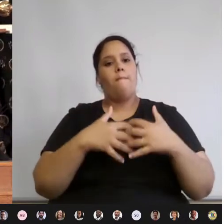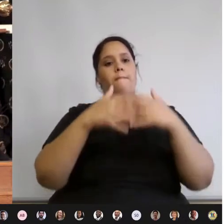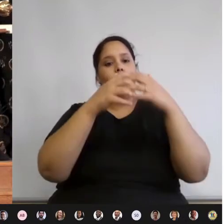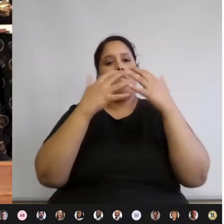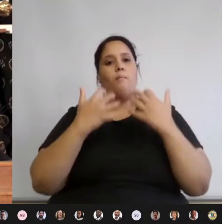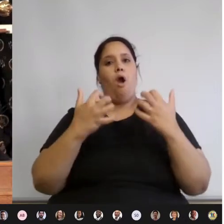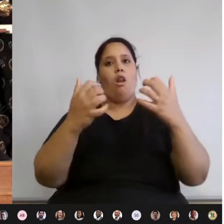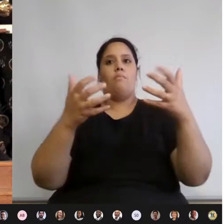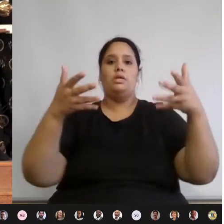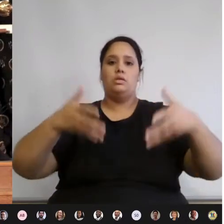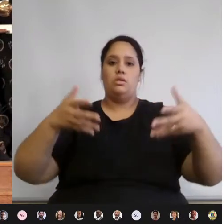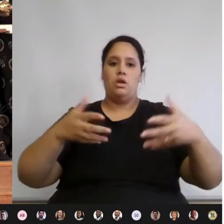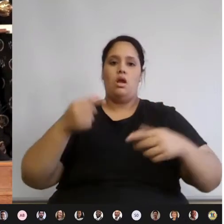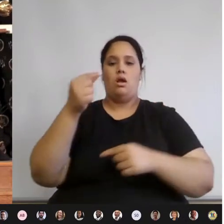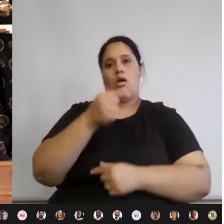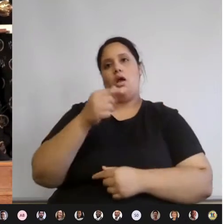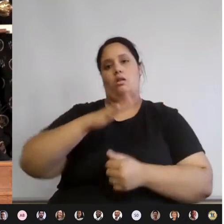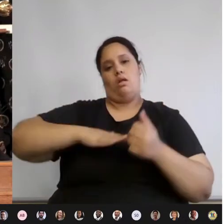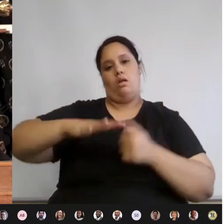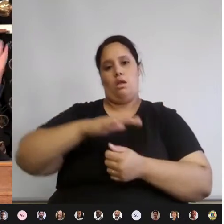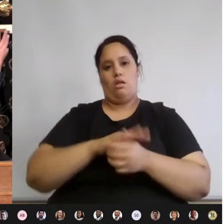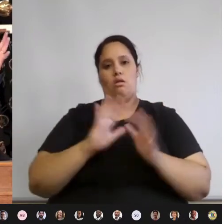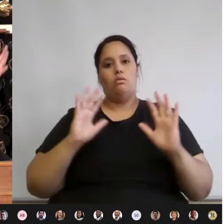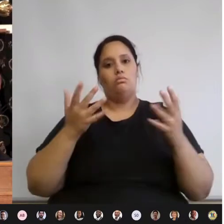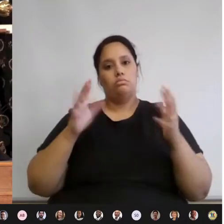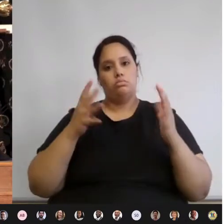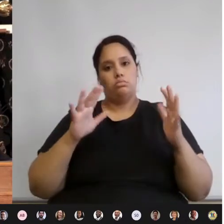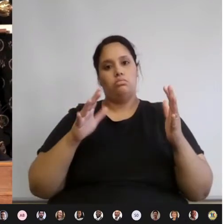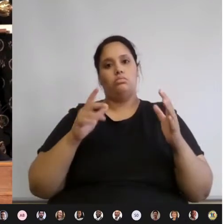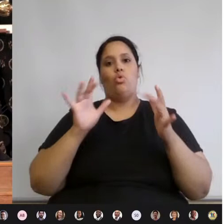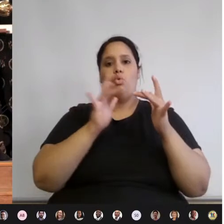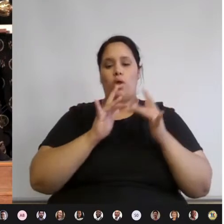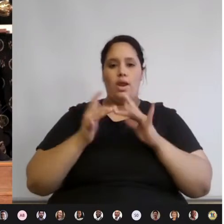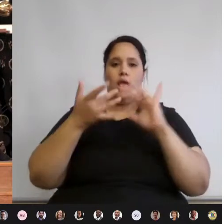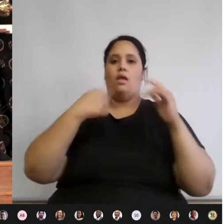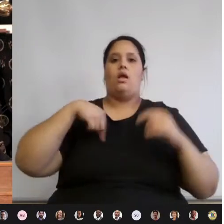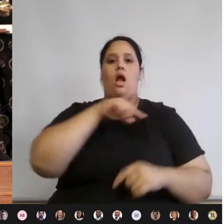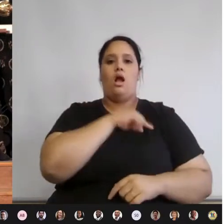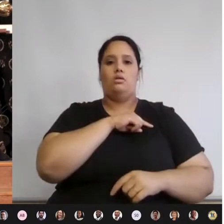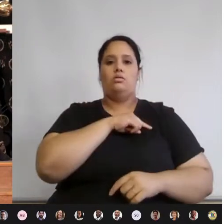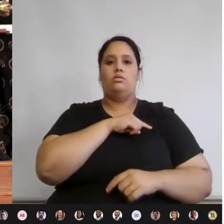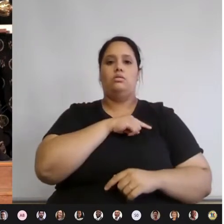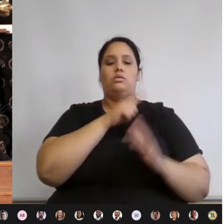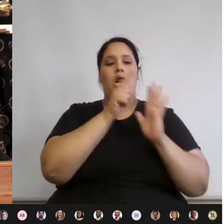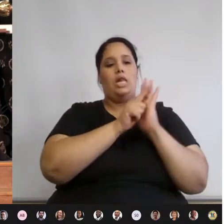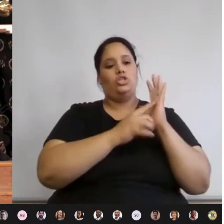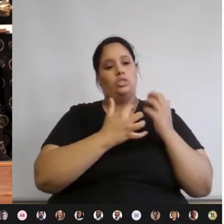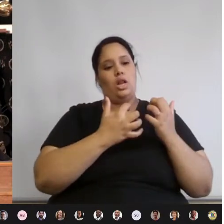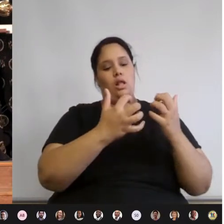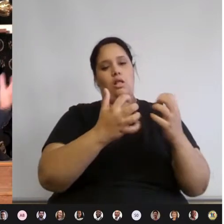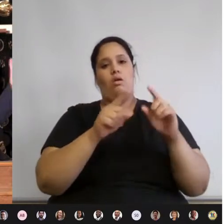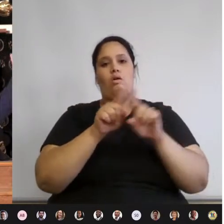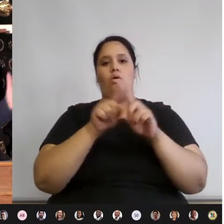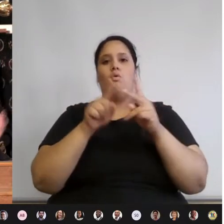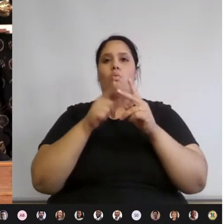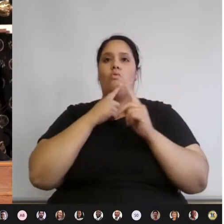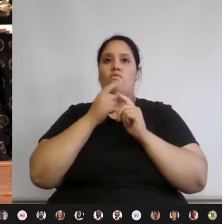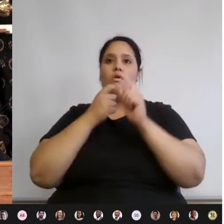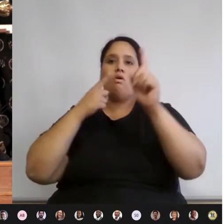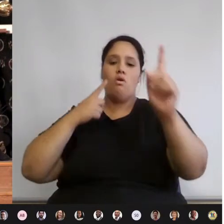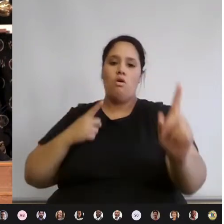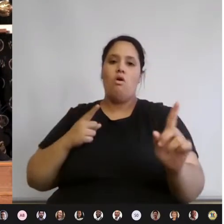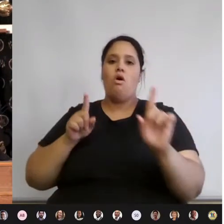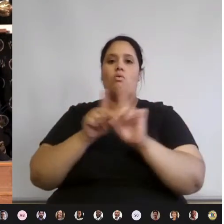here in Genadendal. Well done for connecting us to the legislature, to those remote, but of